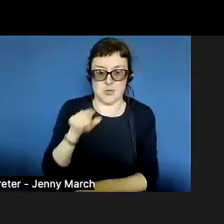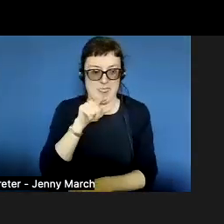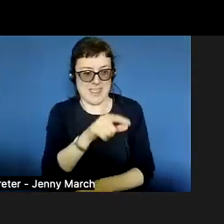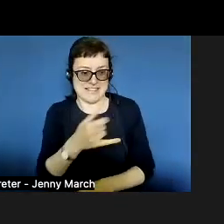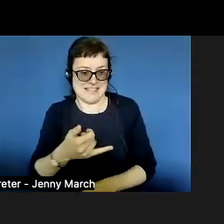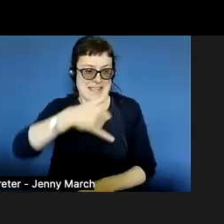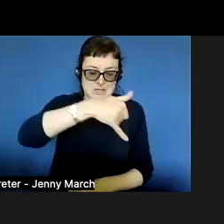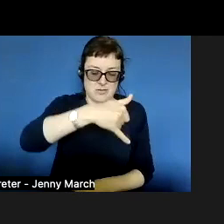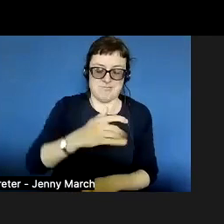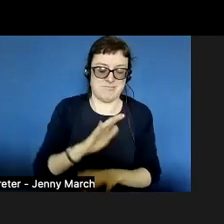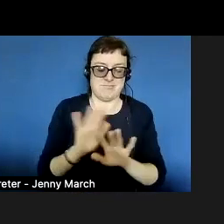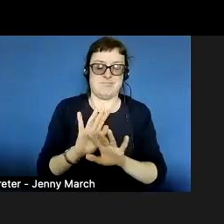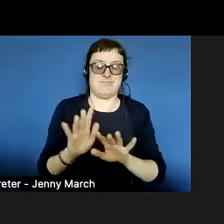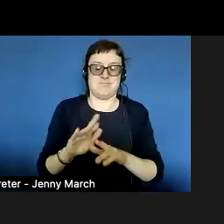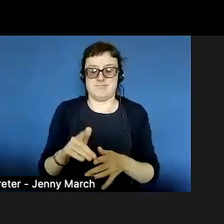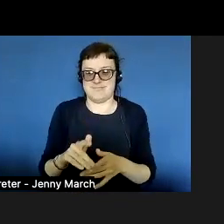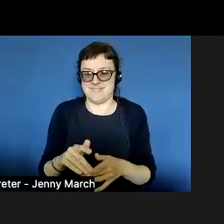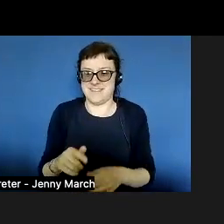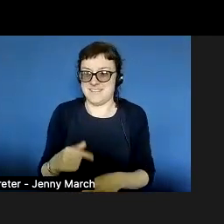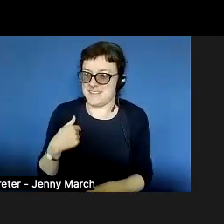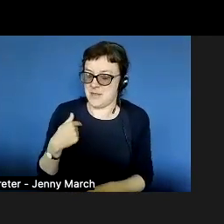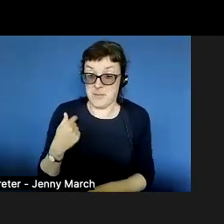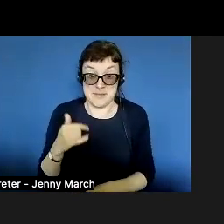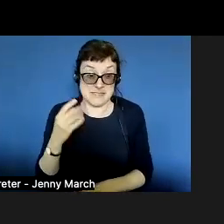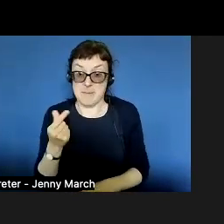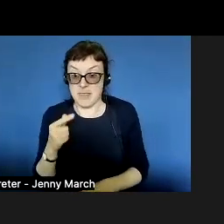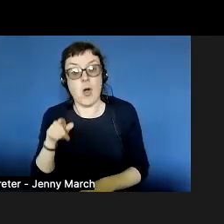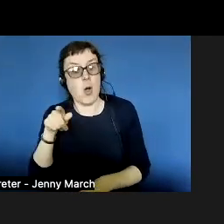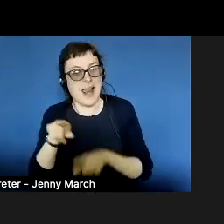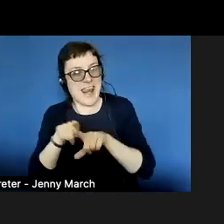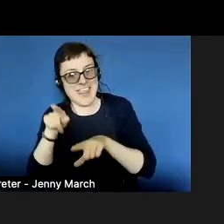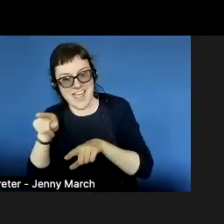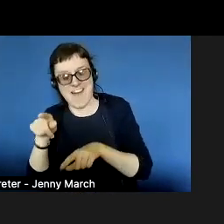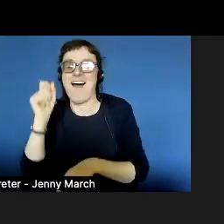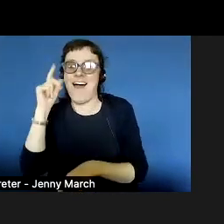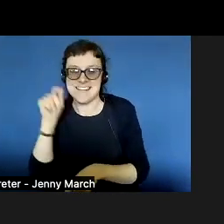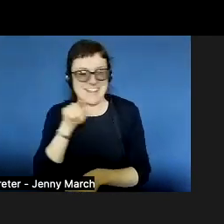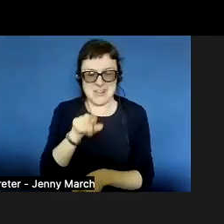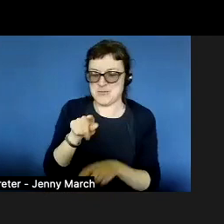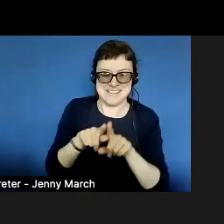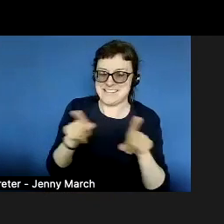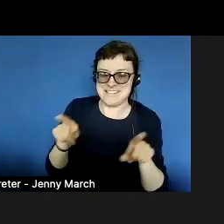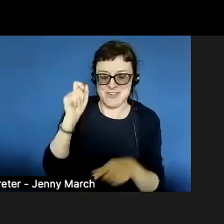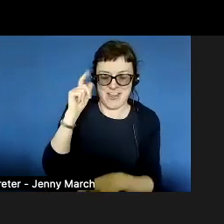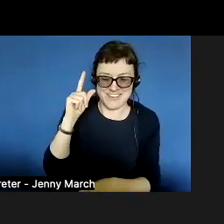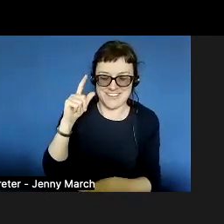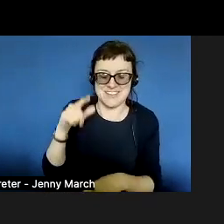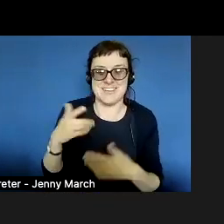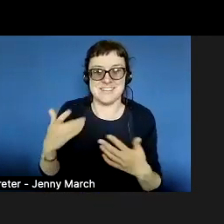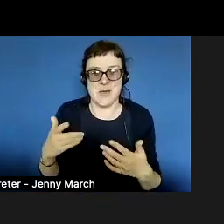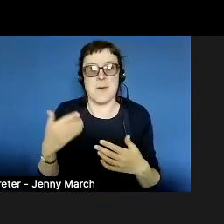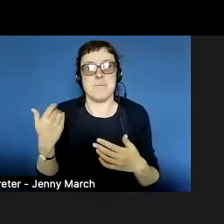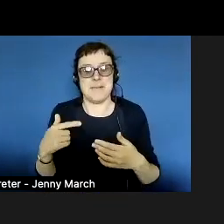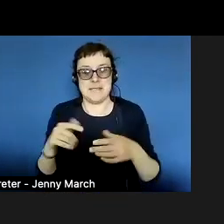when 5 of us thought it looked like that and 5 of us thought it looked like something else. And then starting the process backwards. So instead